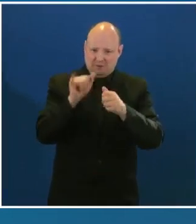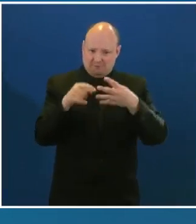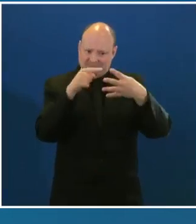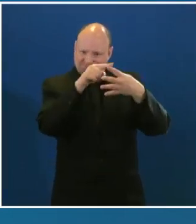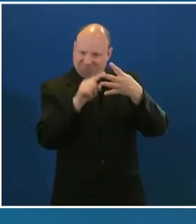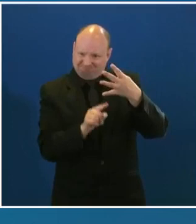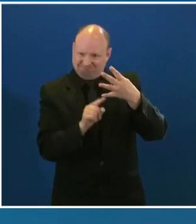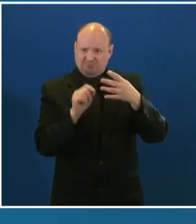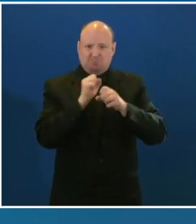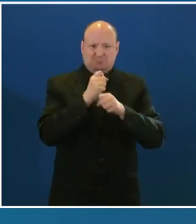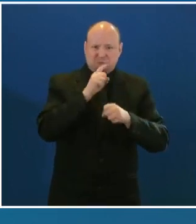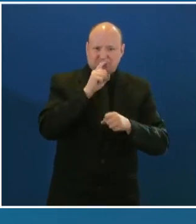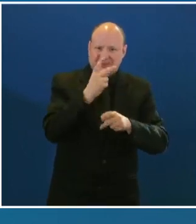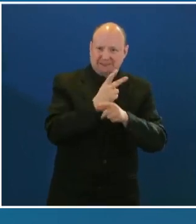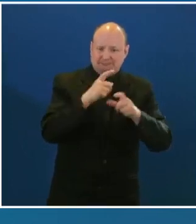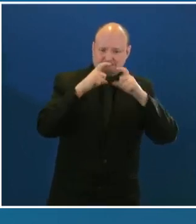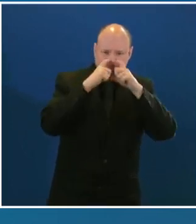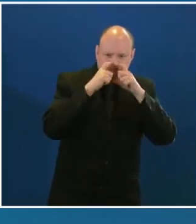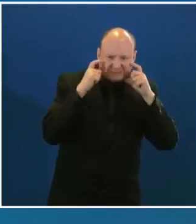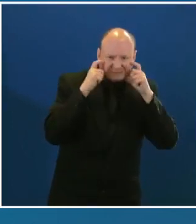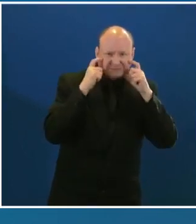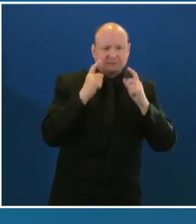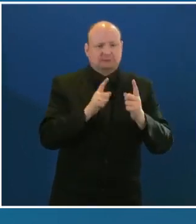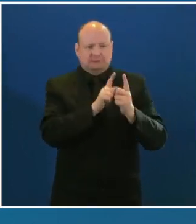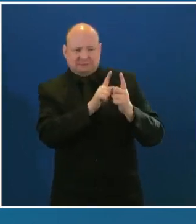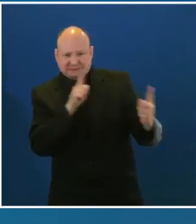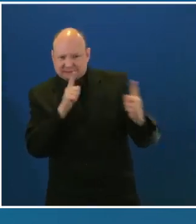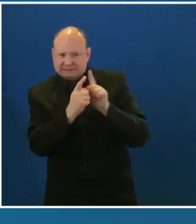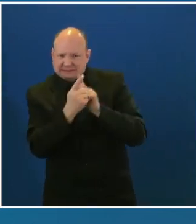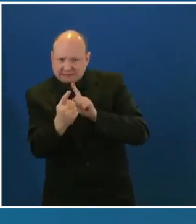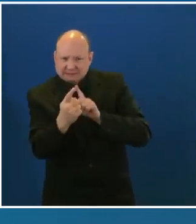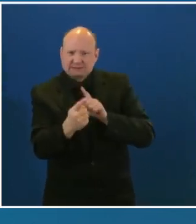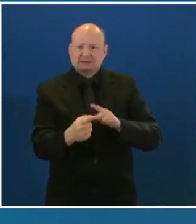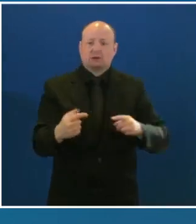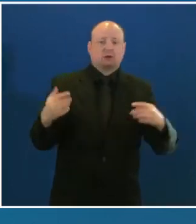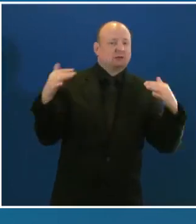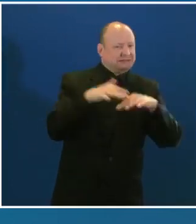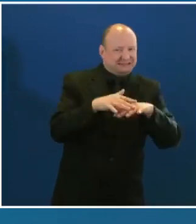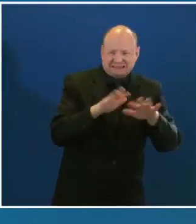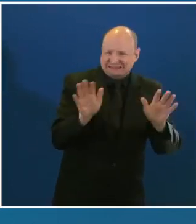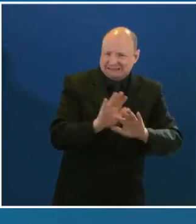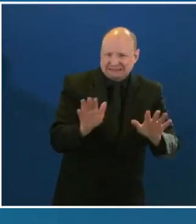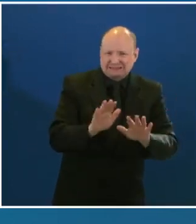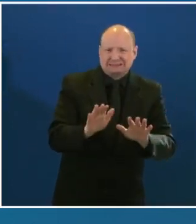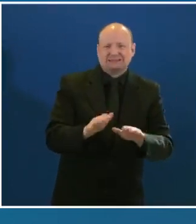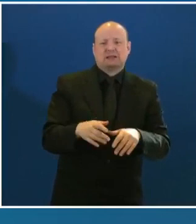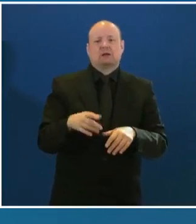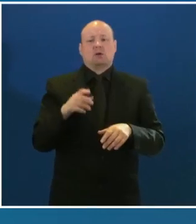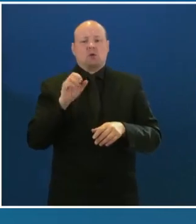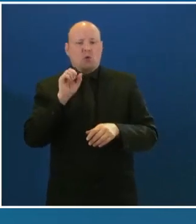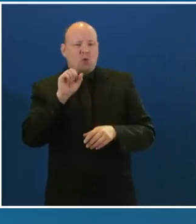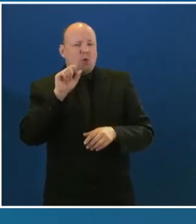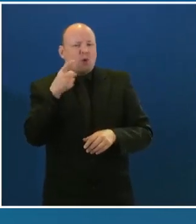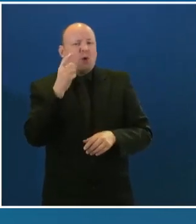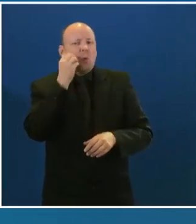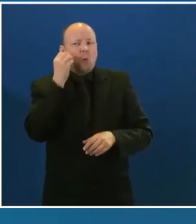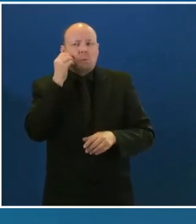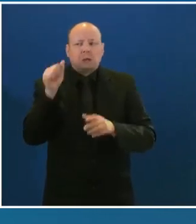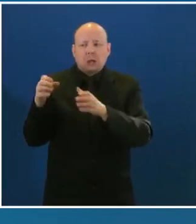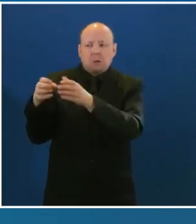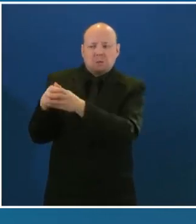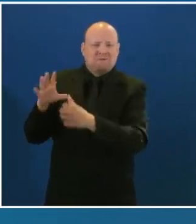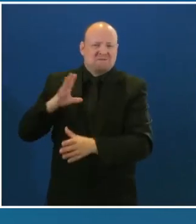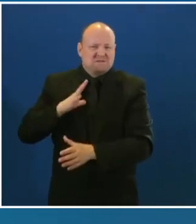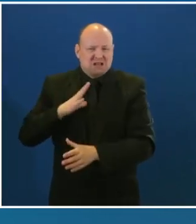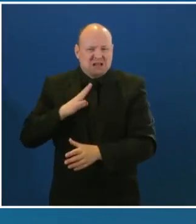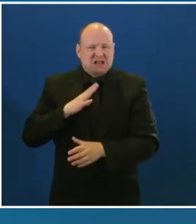mask on, keep your physical distance, avoid gathering with people from outside your household as much as possible, and of course, wash